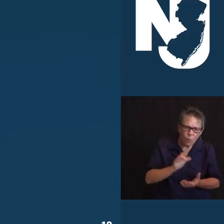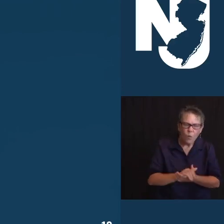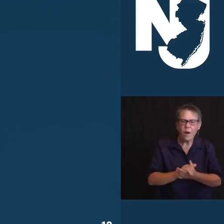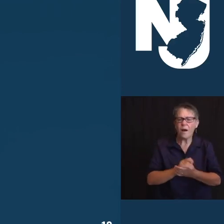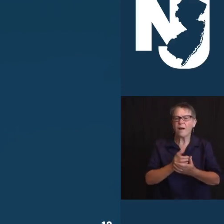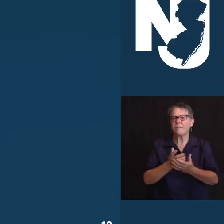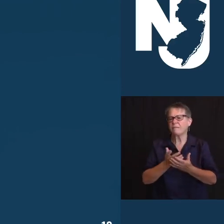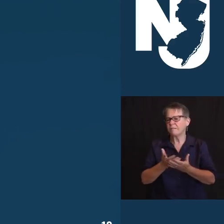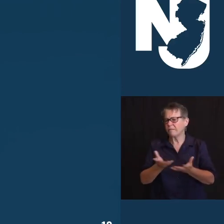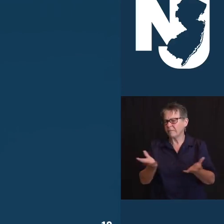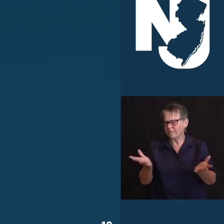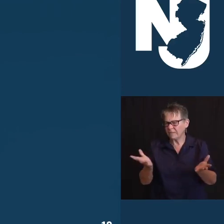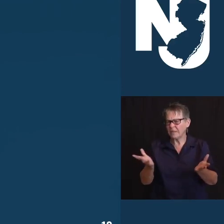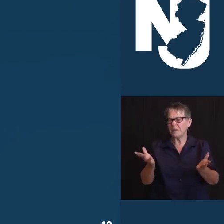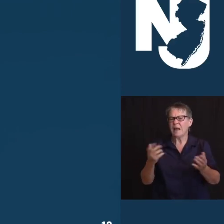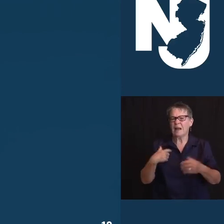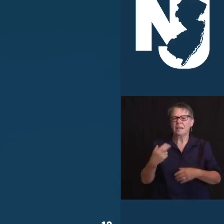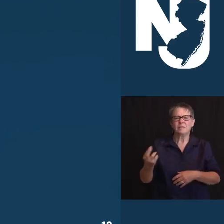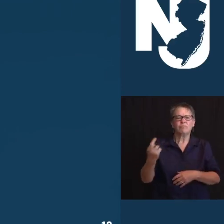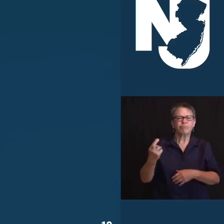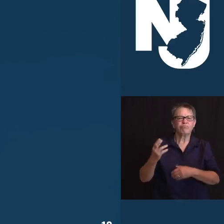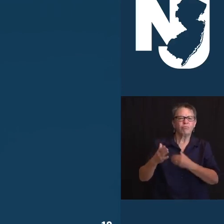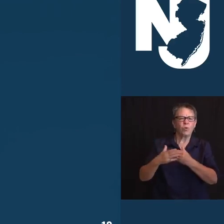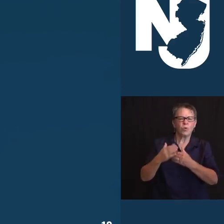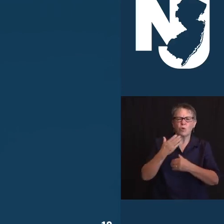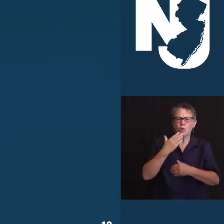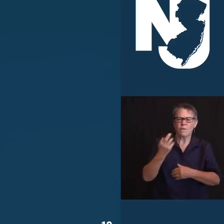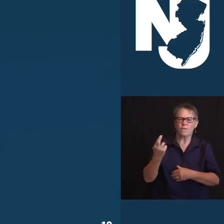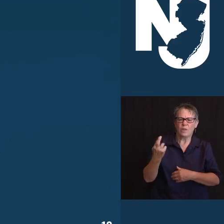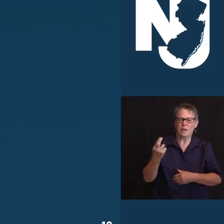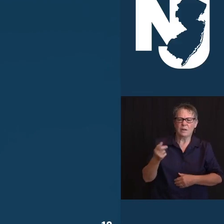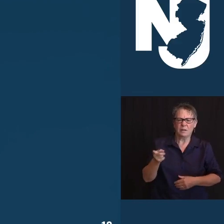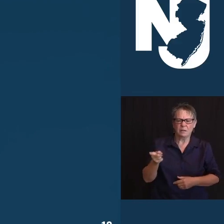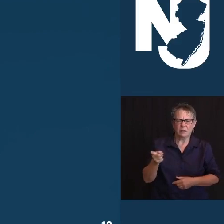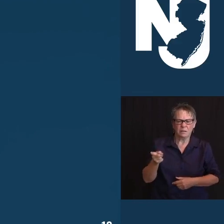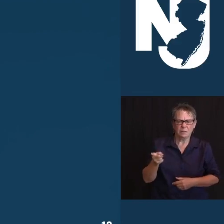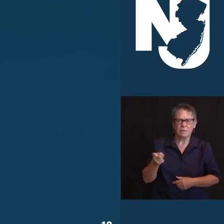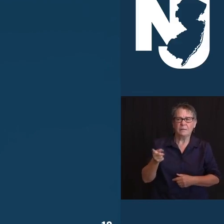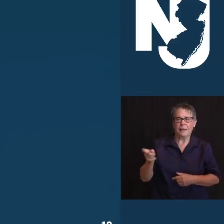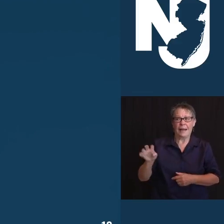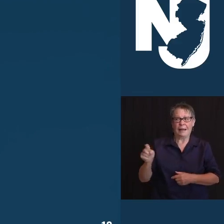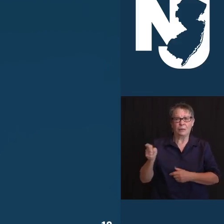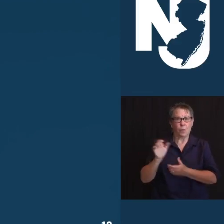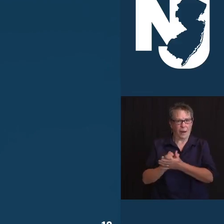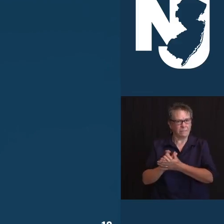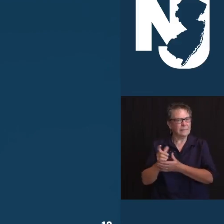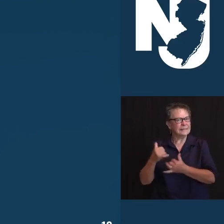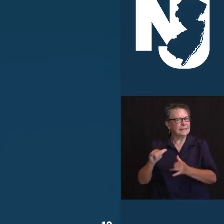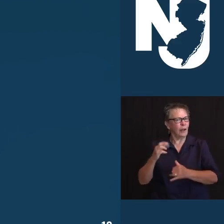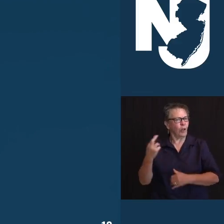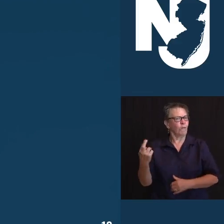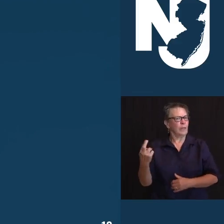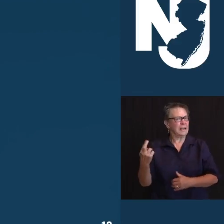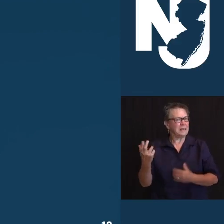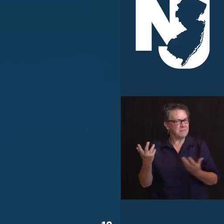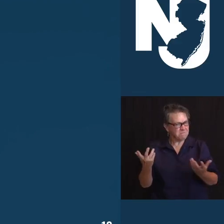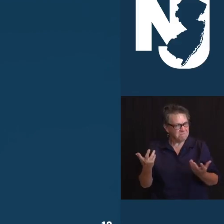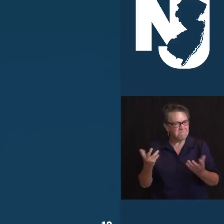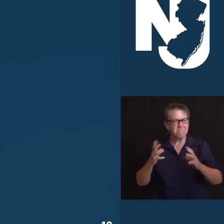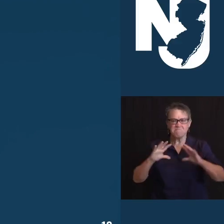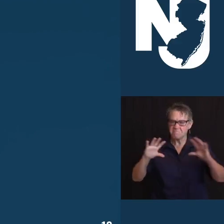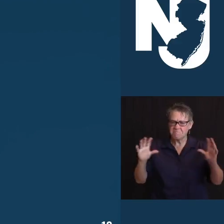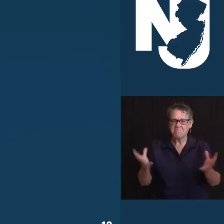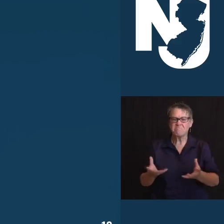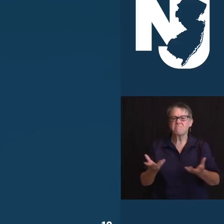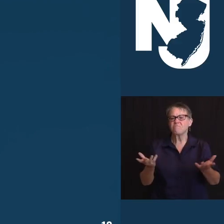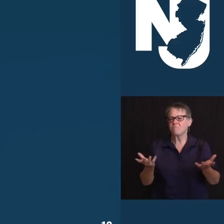friend and ex-wife, Diane, who I had the great honor of speaking with as well, among so many others. And Diane made the